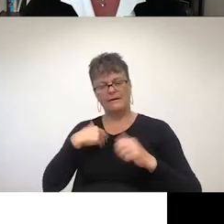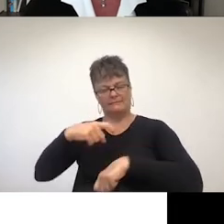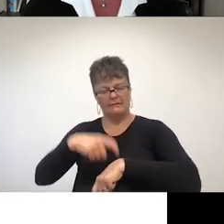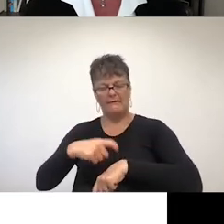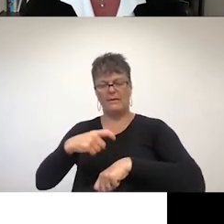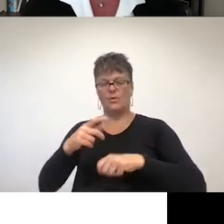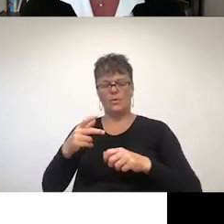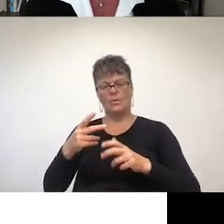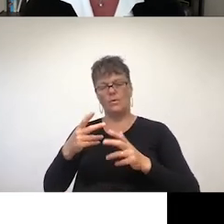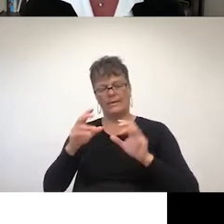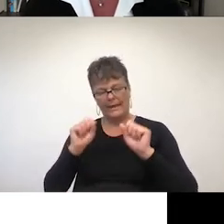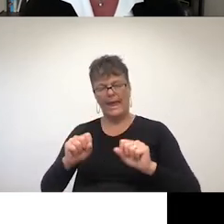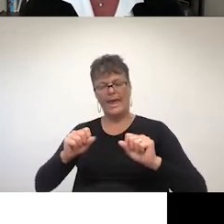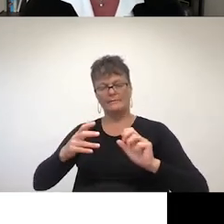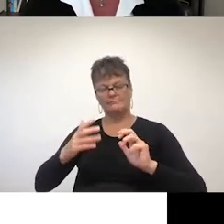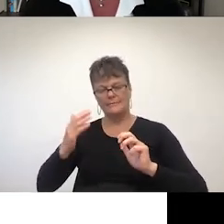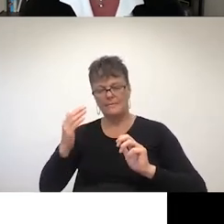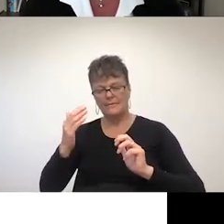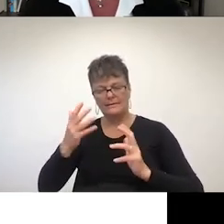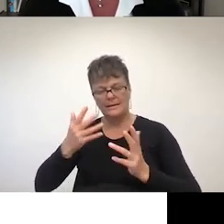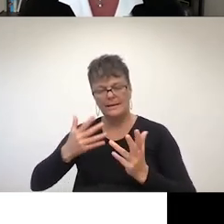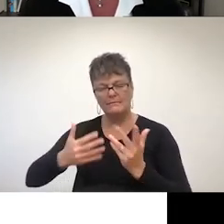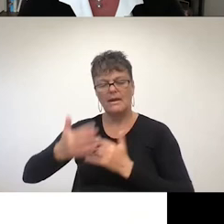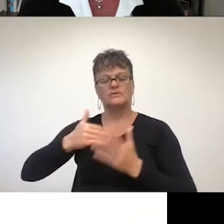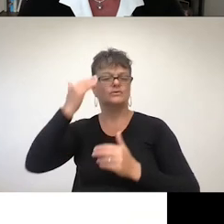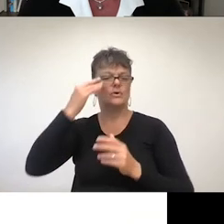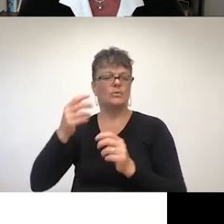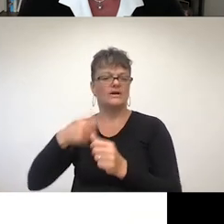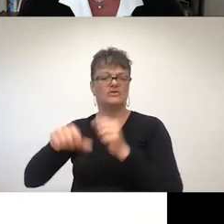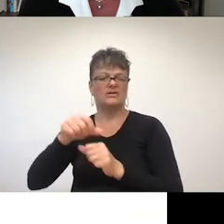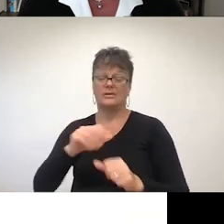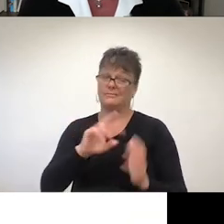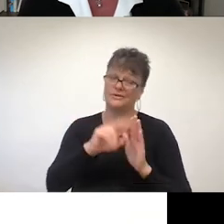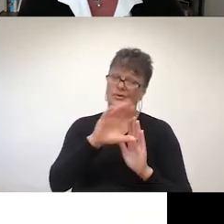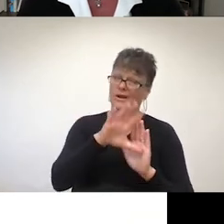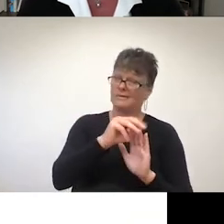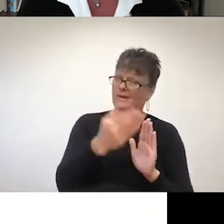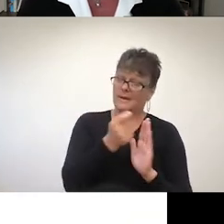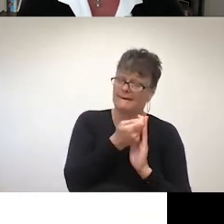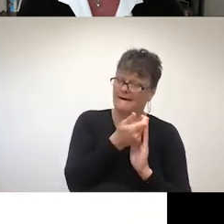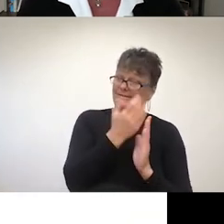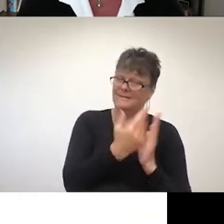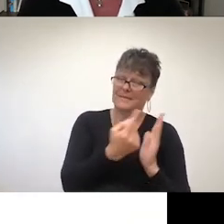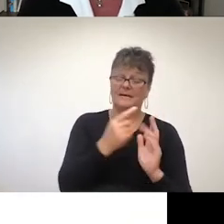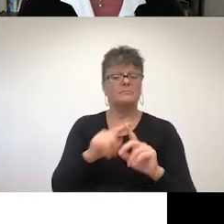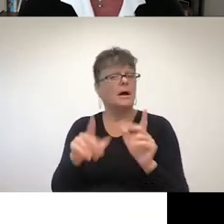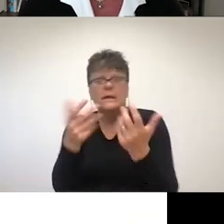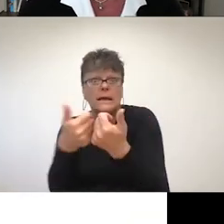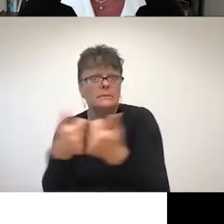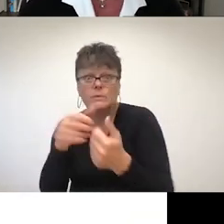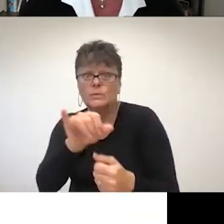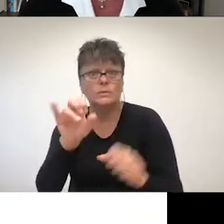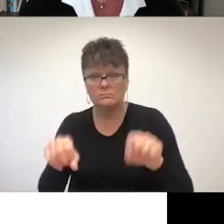social interactions, icebreakers, and getting to know you things. Even games that have nothing to do with your material are a great way to help your students feel